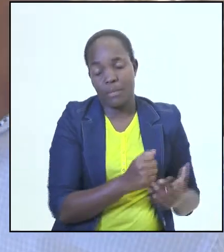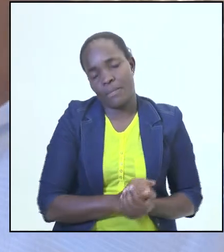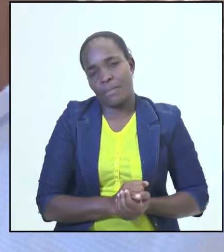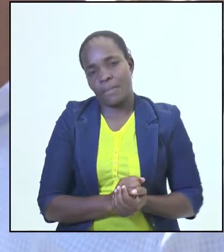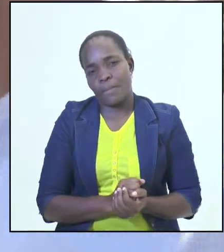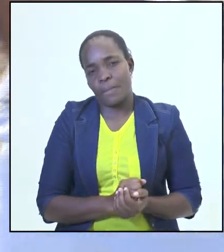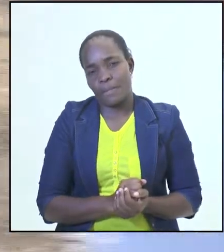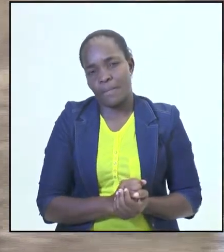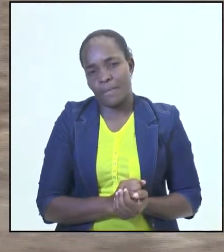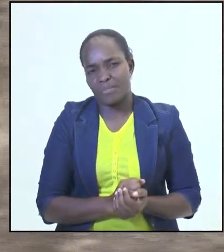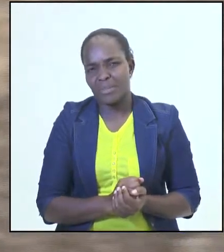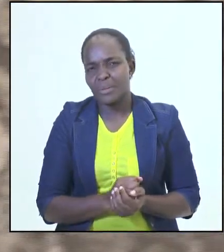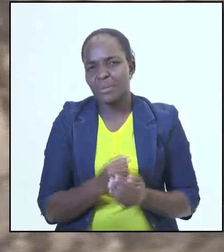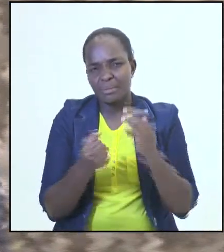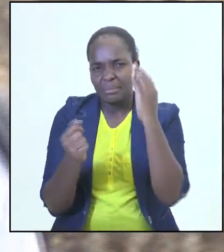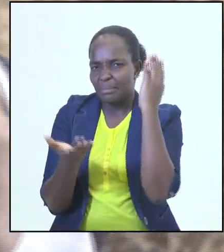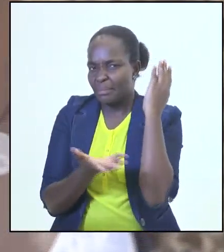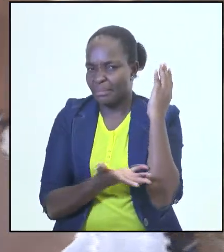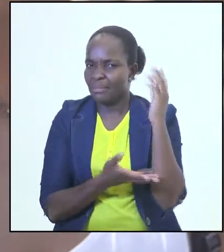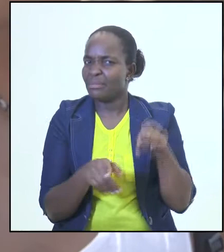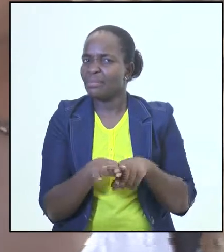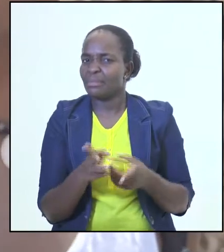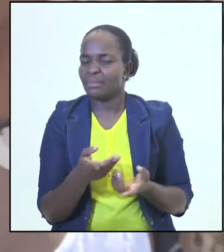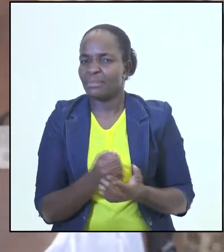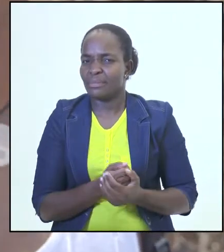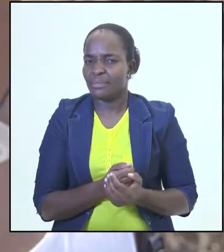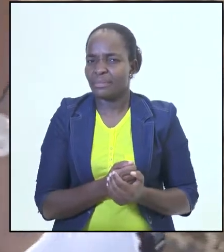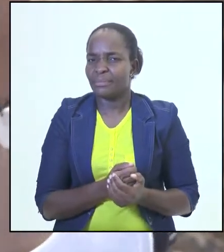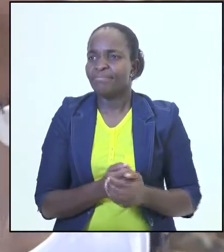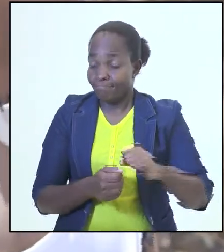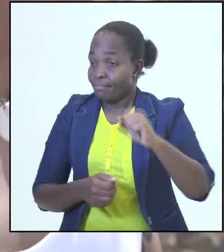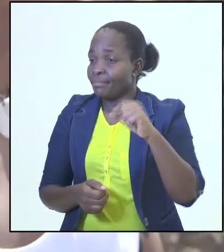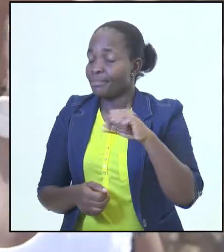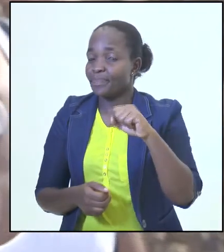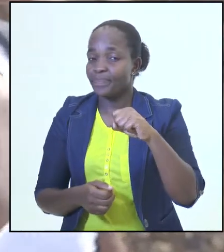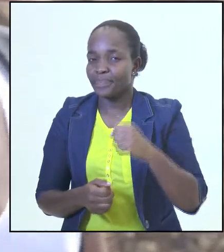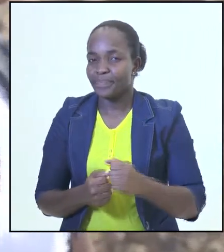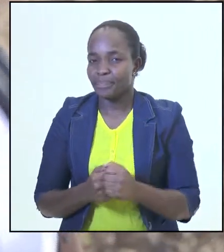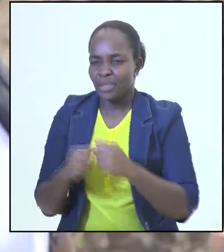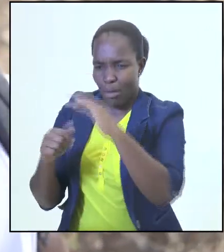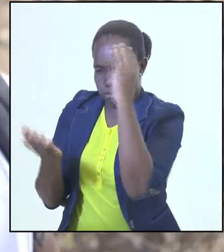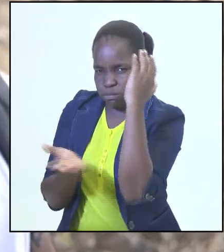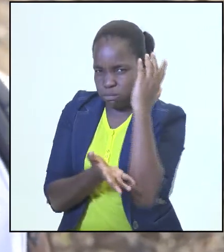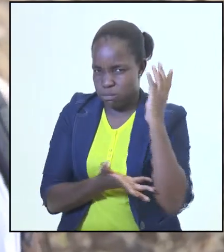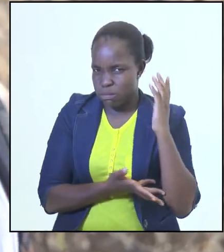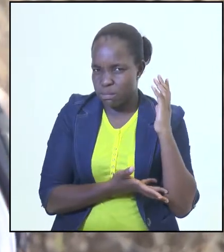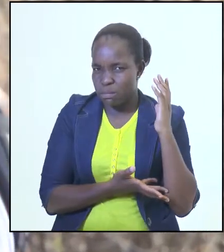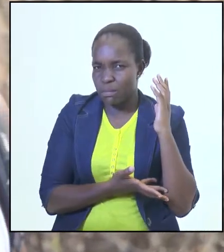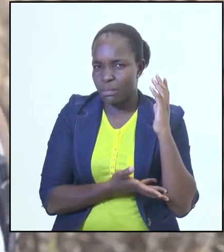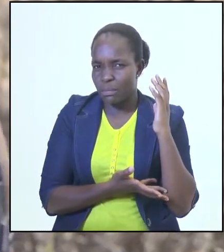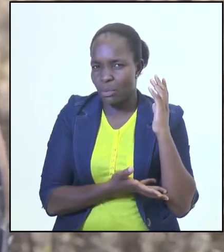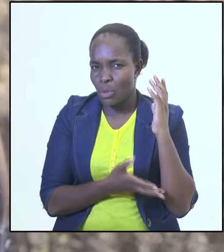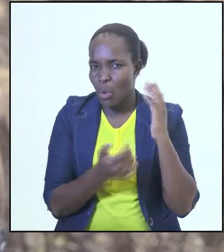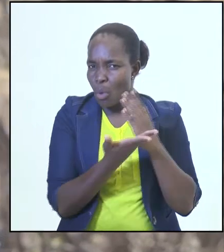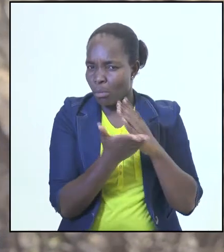caused by deforestation? we did this in class. Doesn't deforestation destroy the habitats of